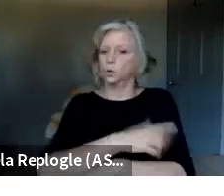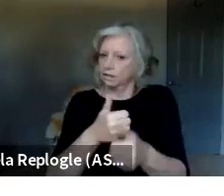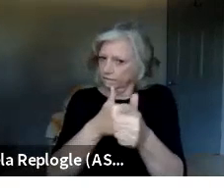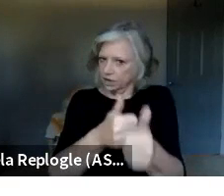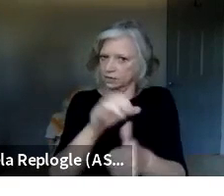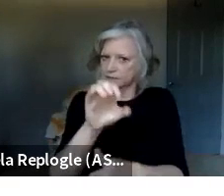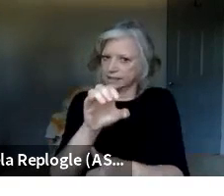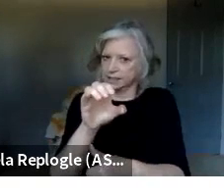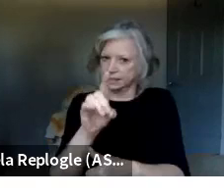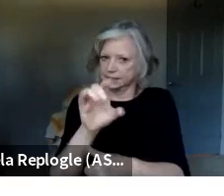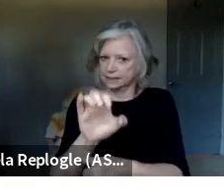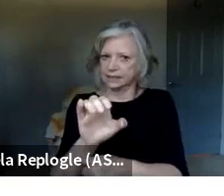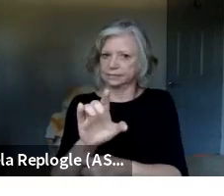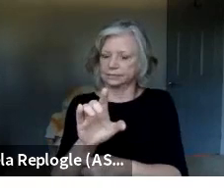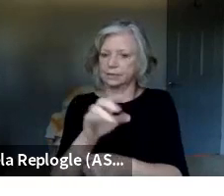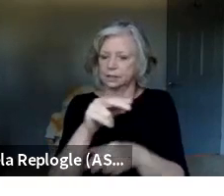travel recommendations.